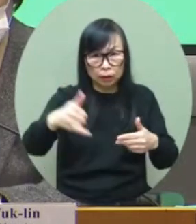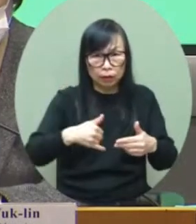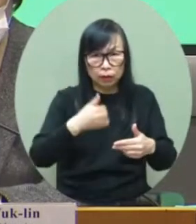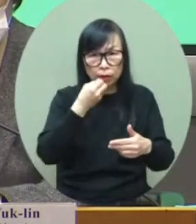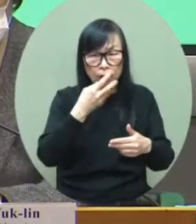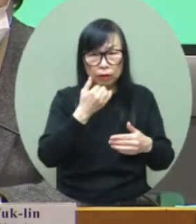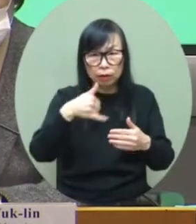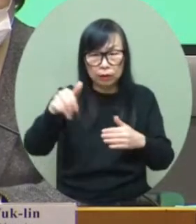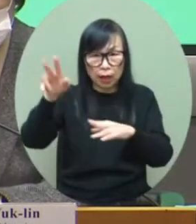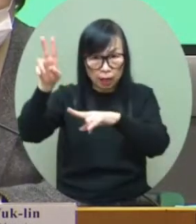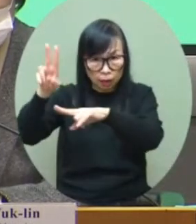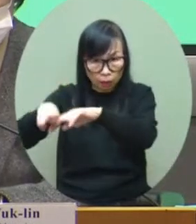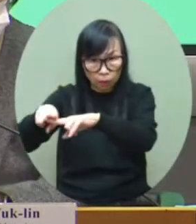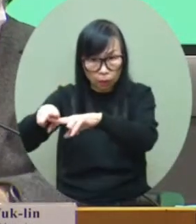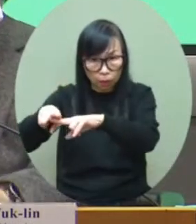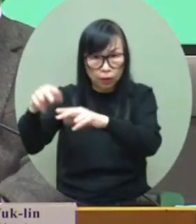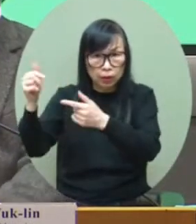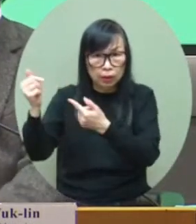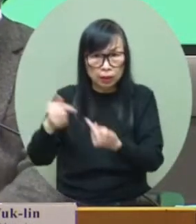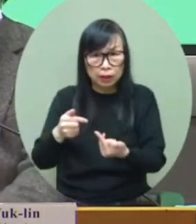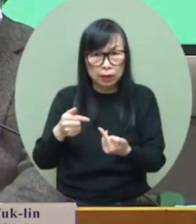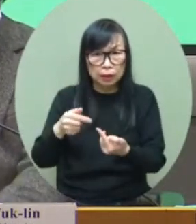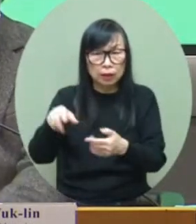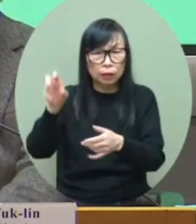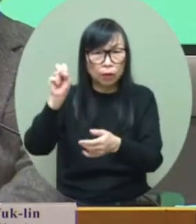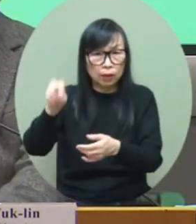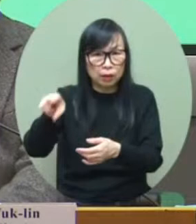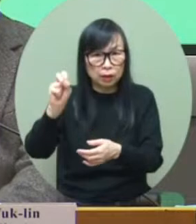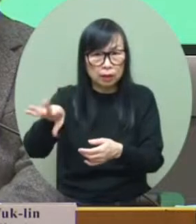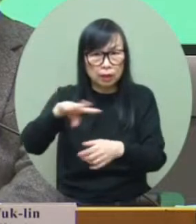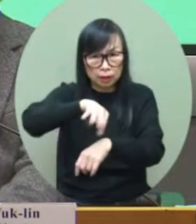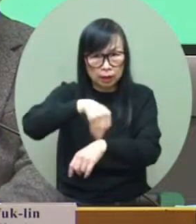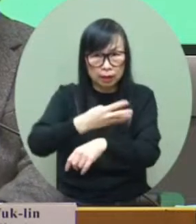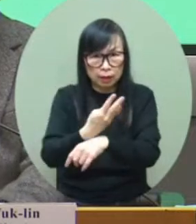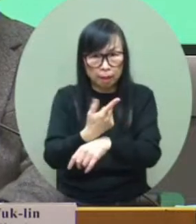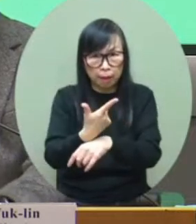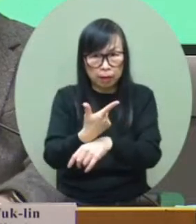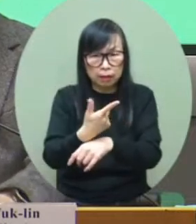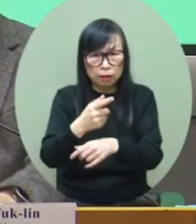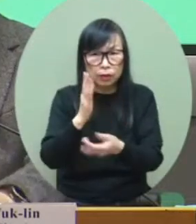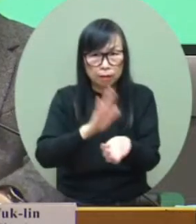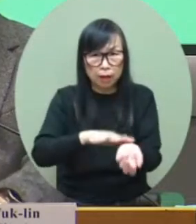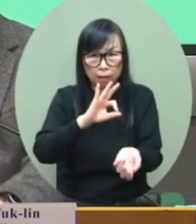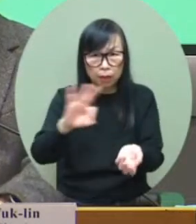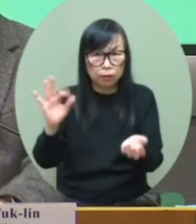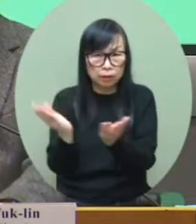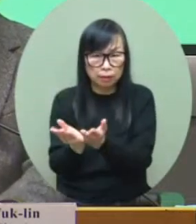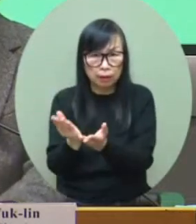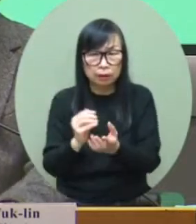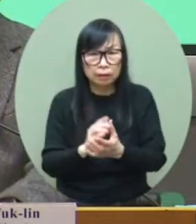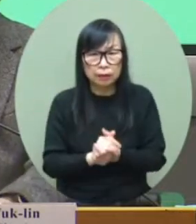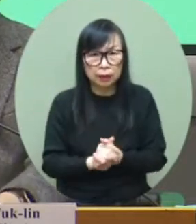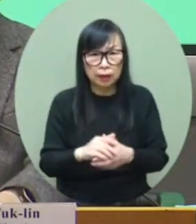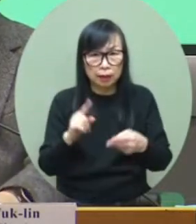It includes cancelling the pre-departure PCR test requirements. However,